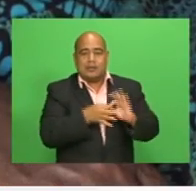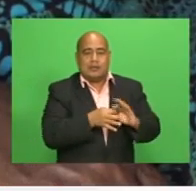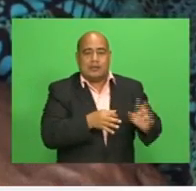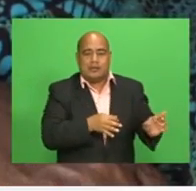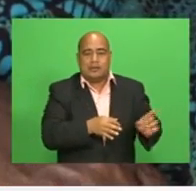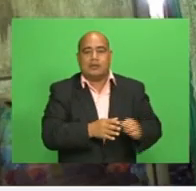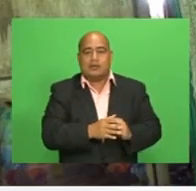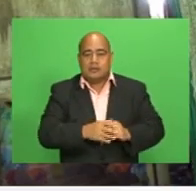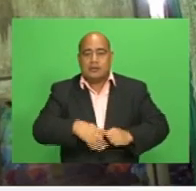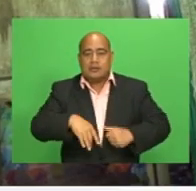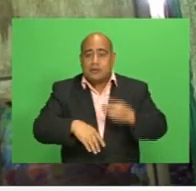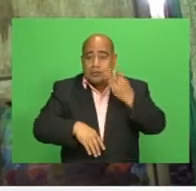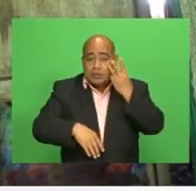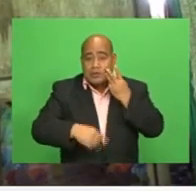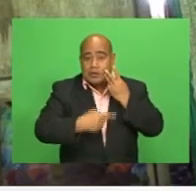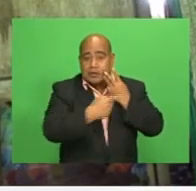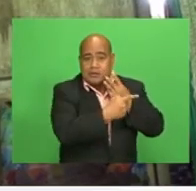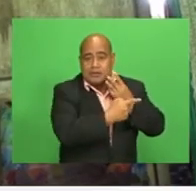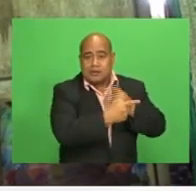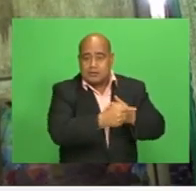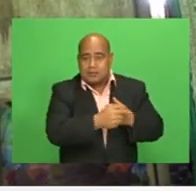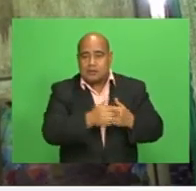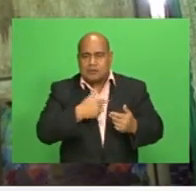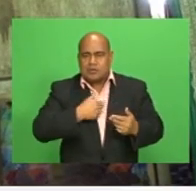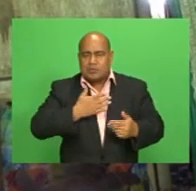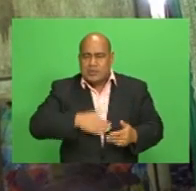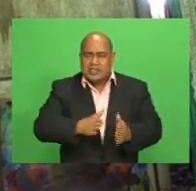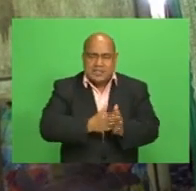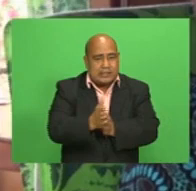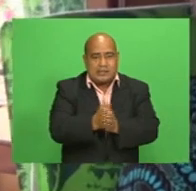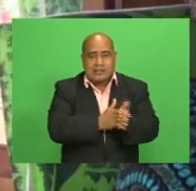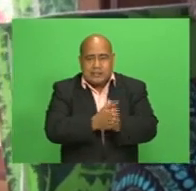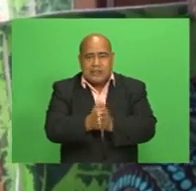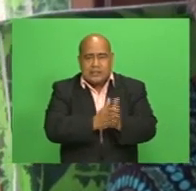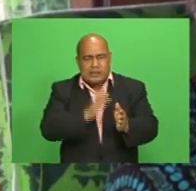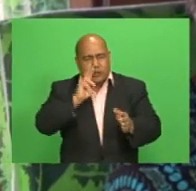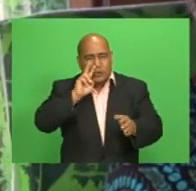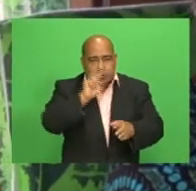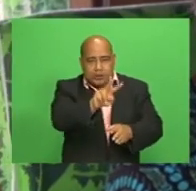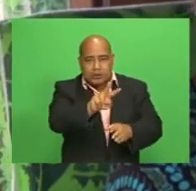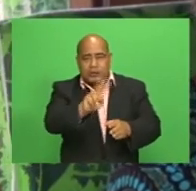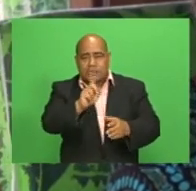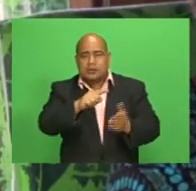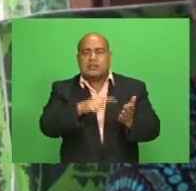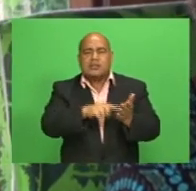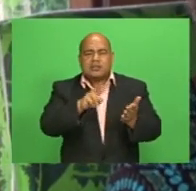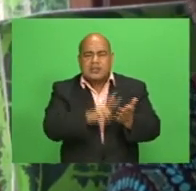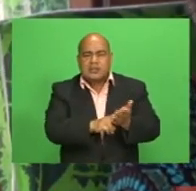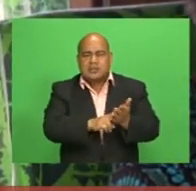to view programs on TV just like those in the urban areas.